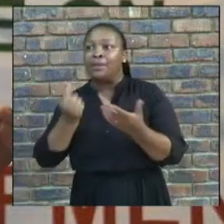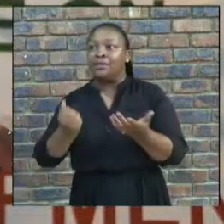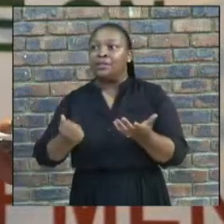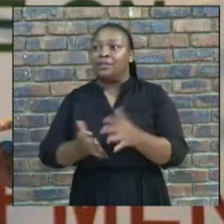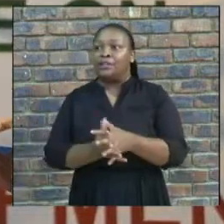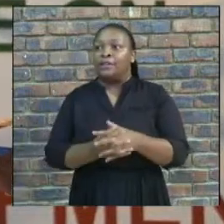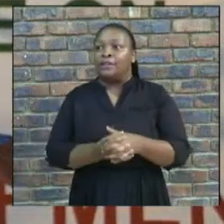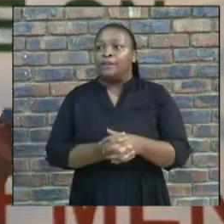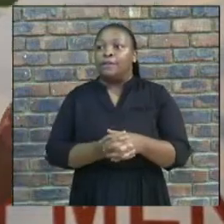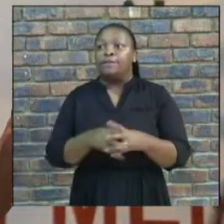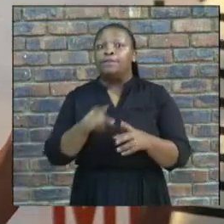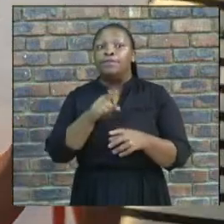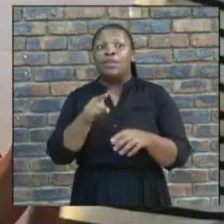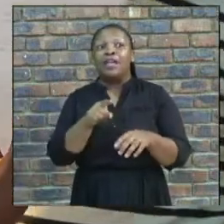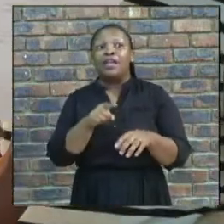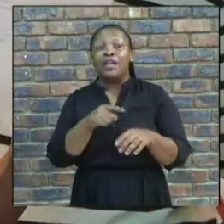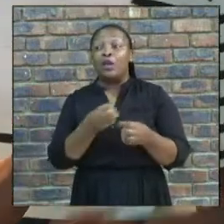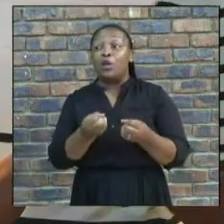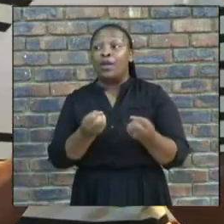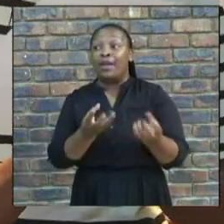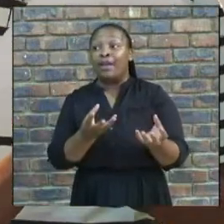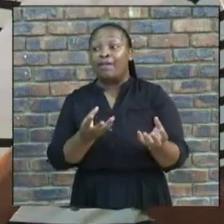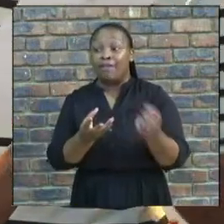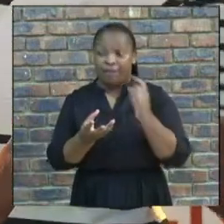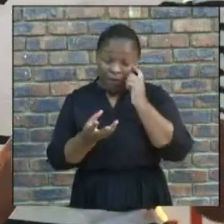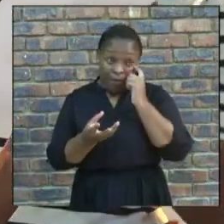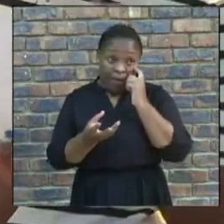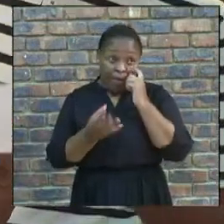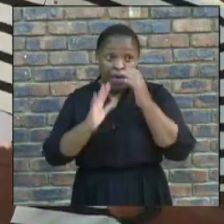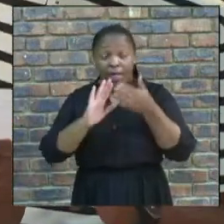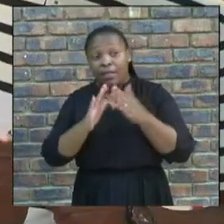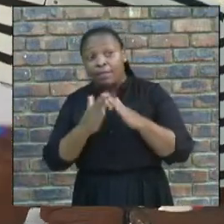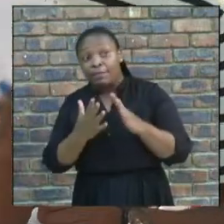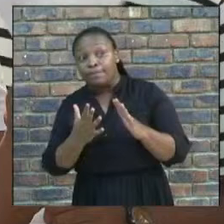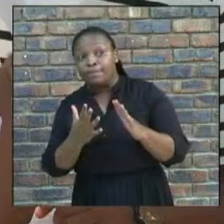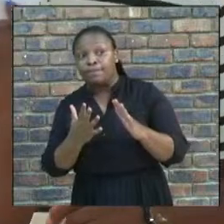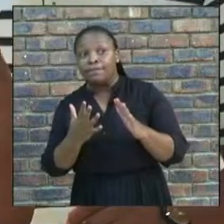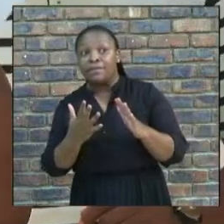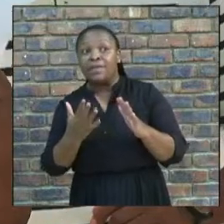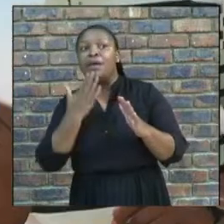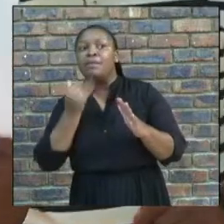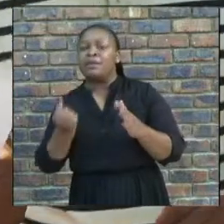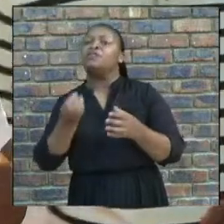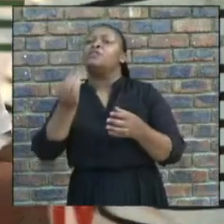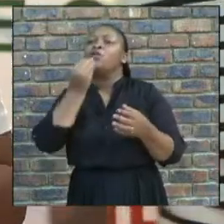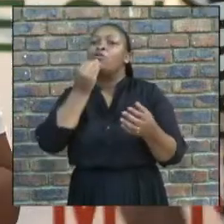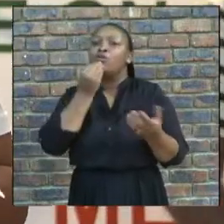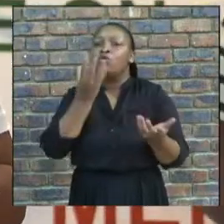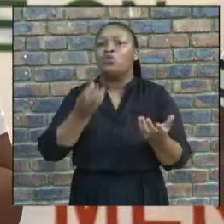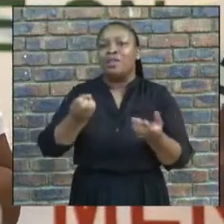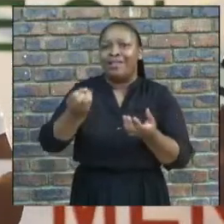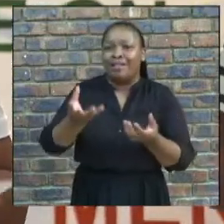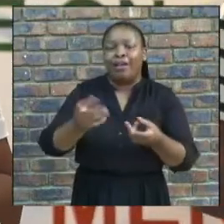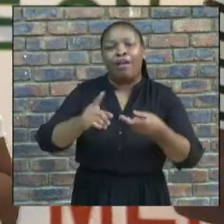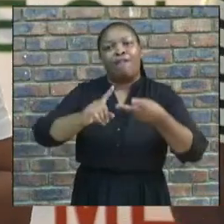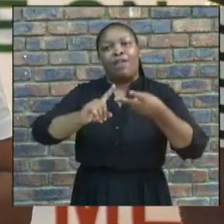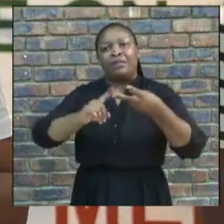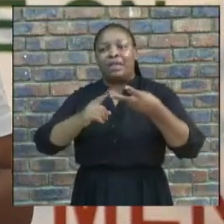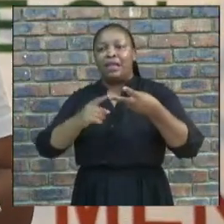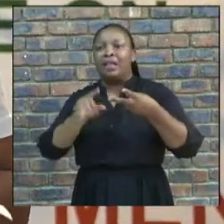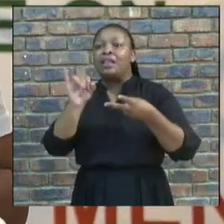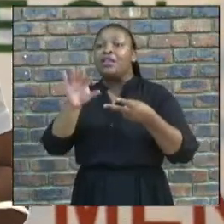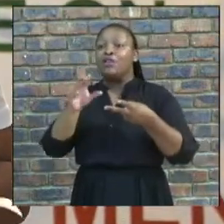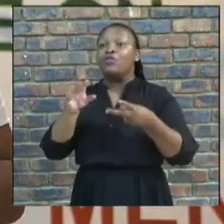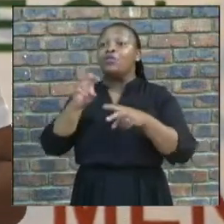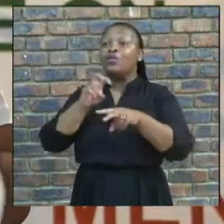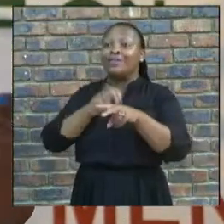the thing tsa ntho tse? Ba tlo le fa dintho tsa kenya mo ditsebeng gore re utlwana re bolela